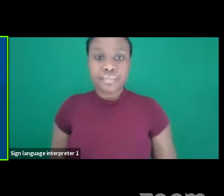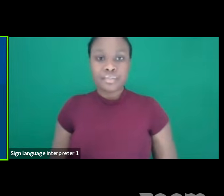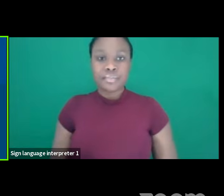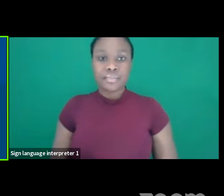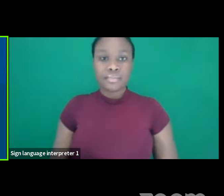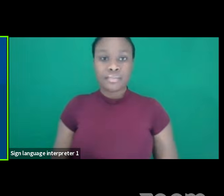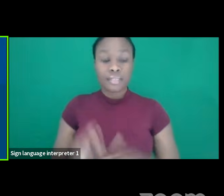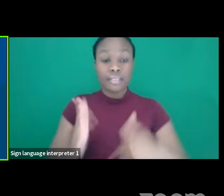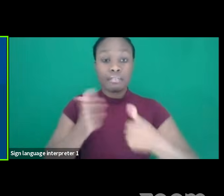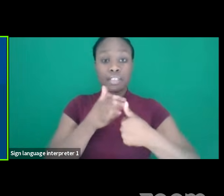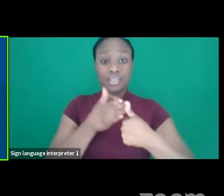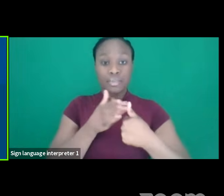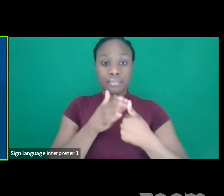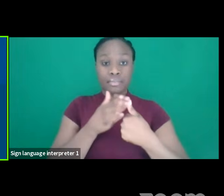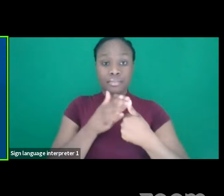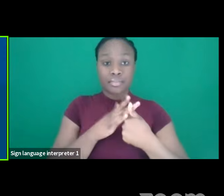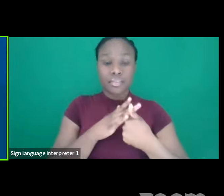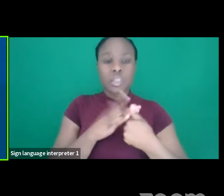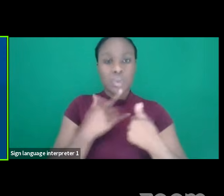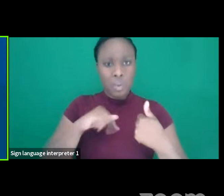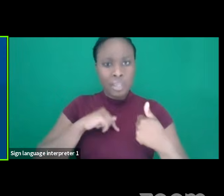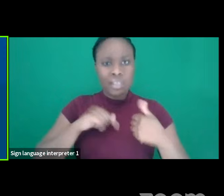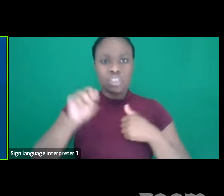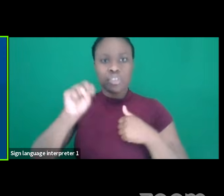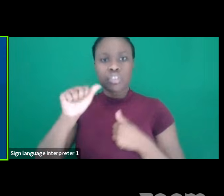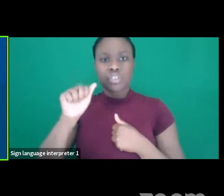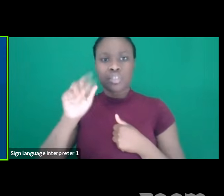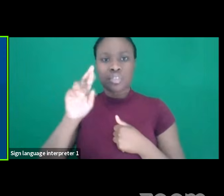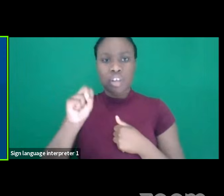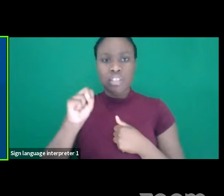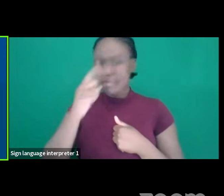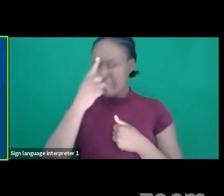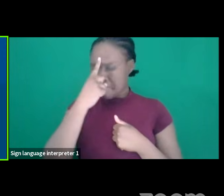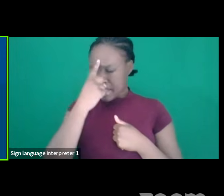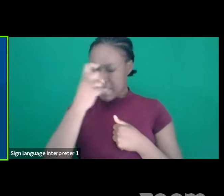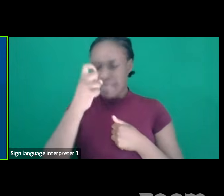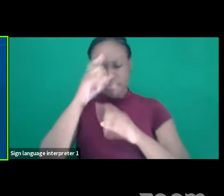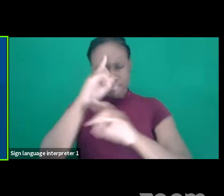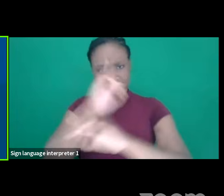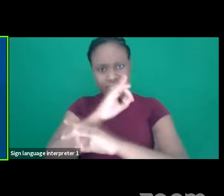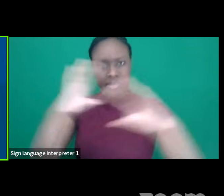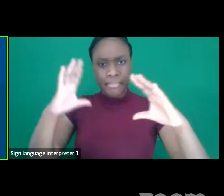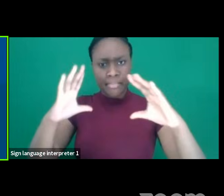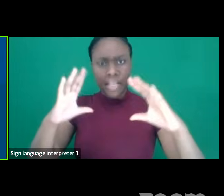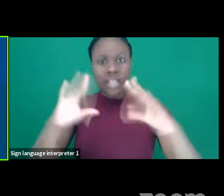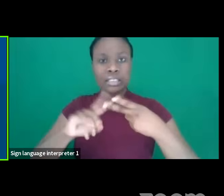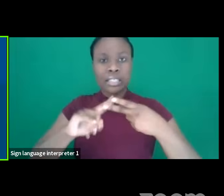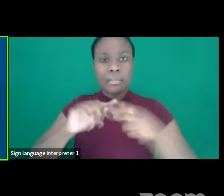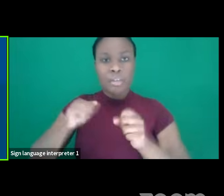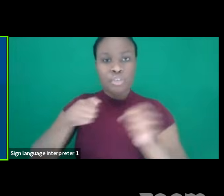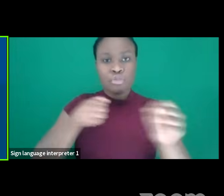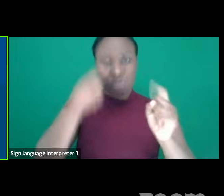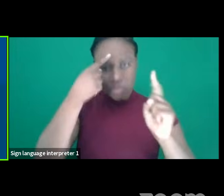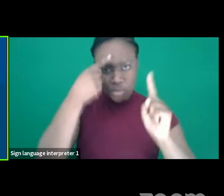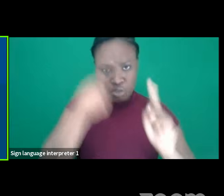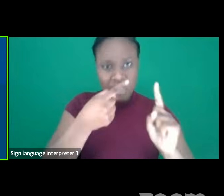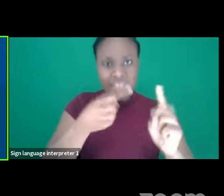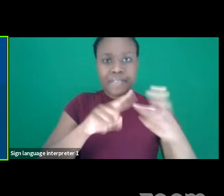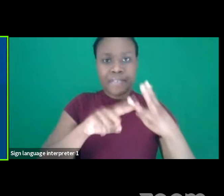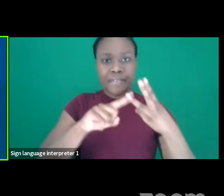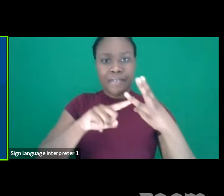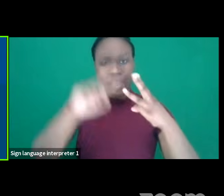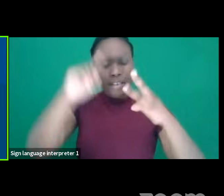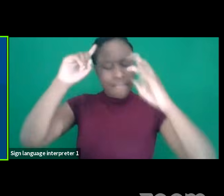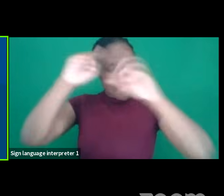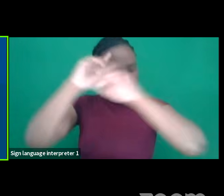the beliefs that we hold and also our strategic objectives and our vision are really the